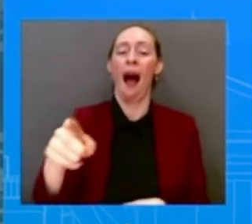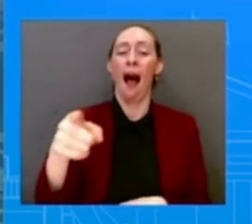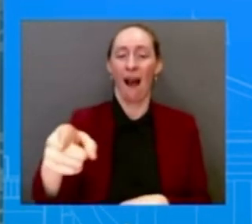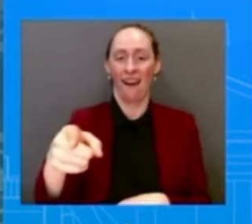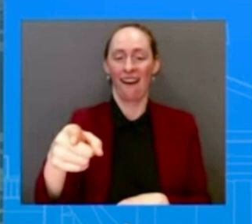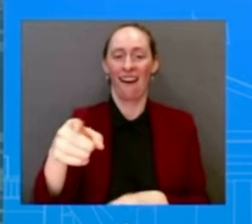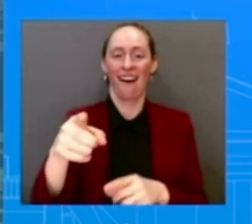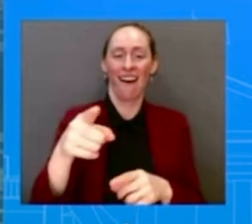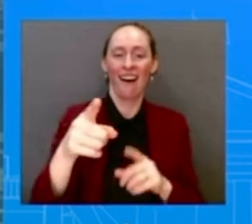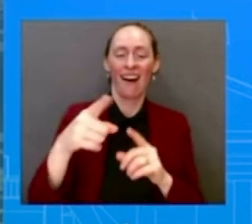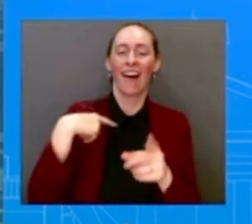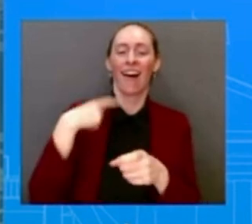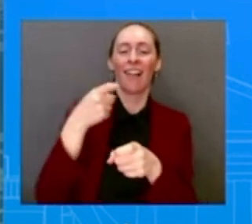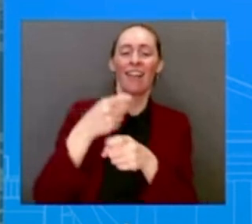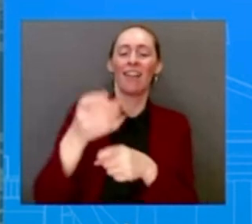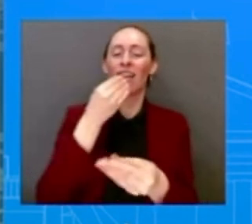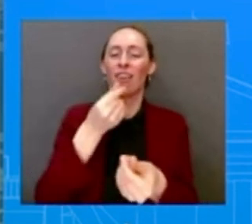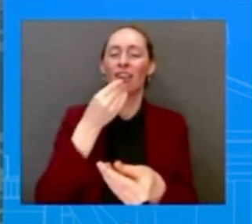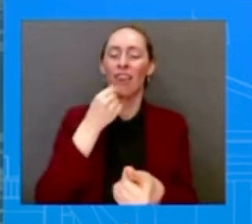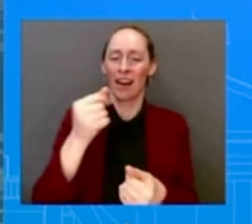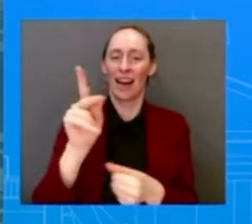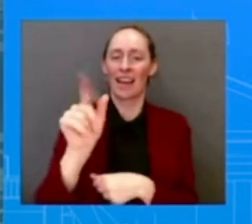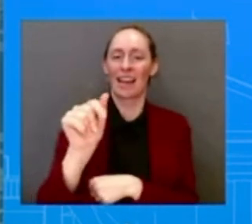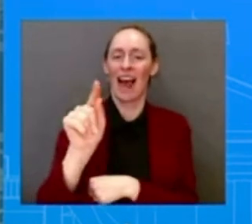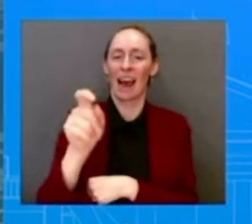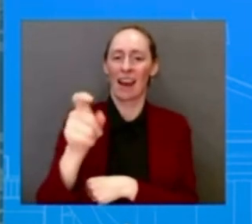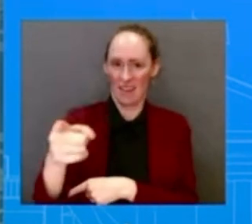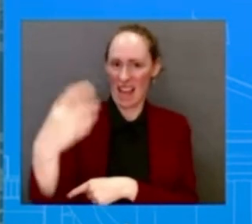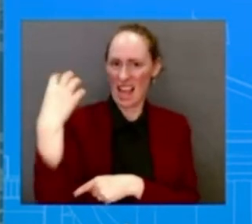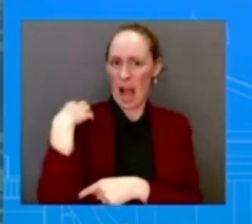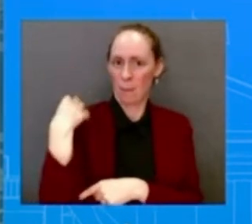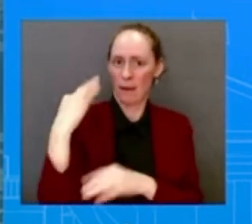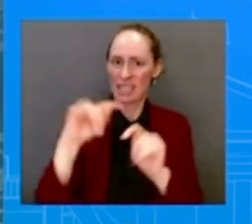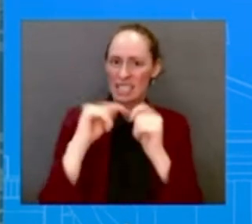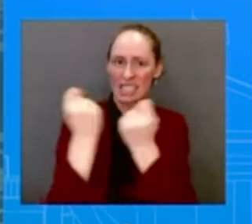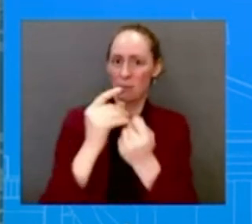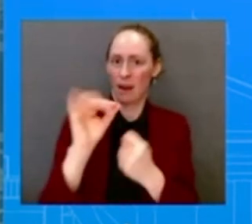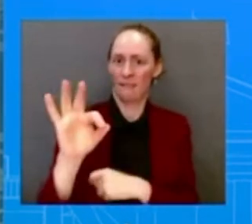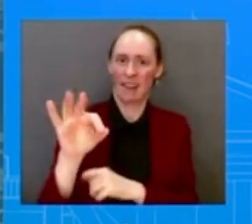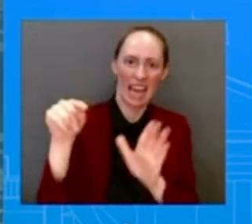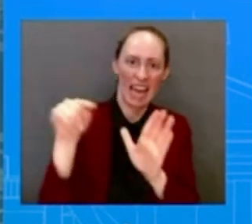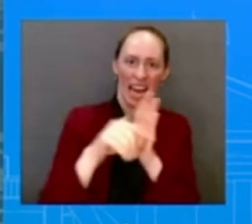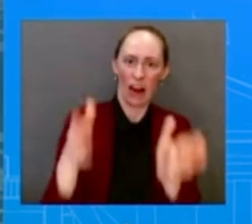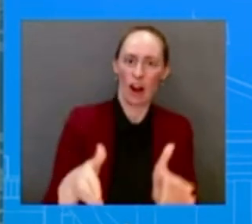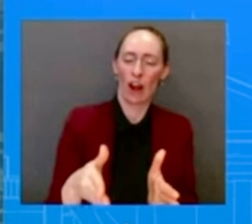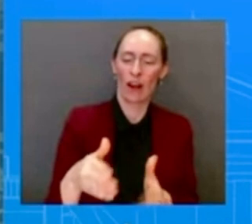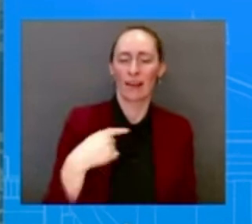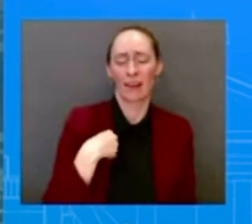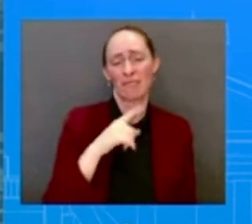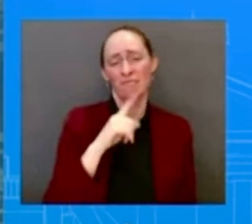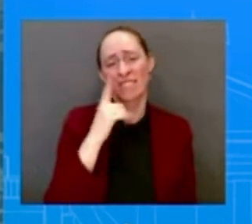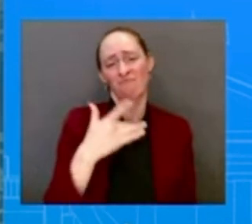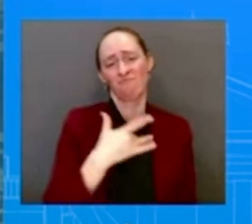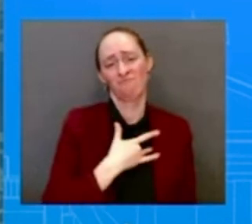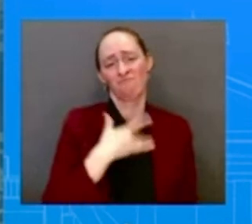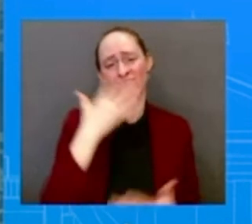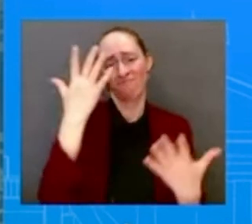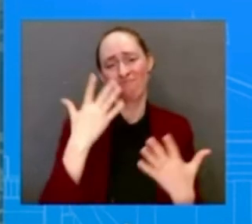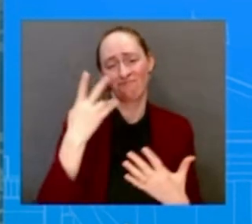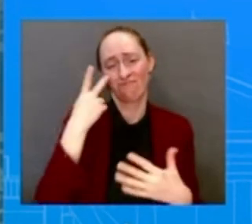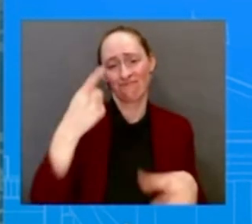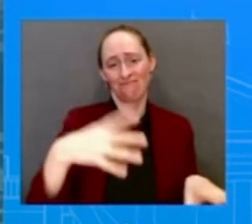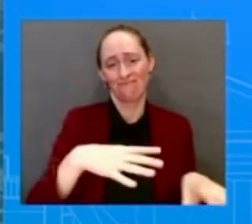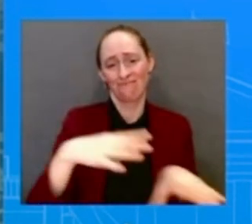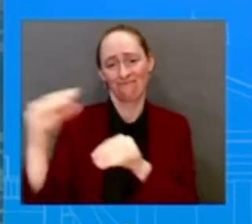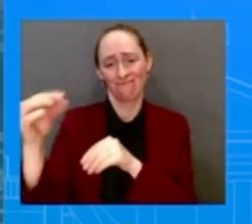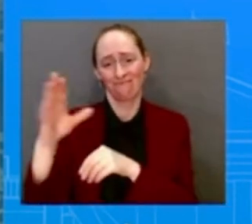leader. We're very sad to see her go, but no one has earned some time with their children, spouse, and dog more than